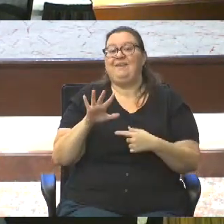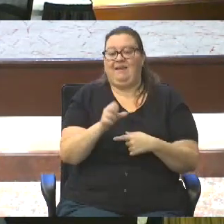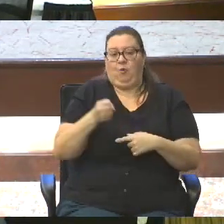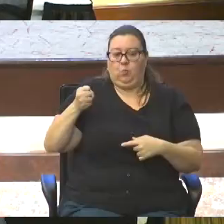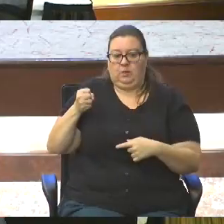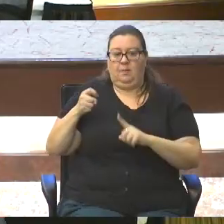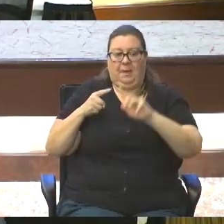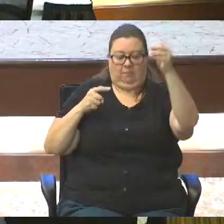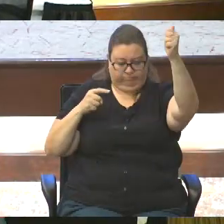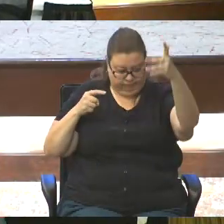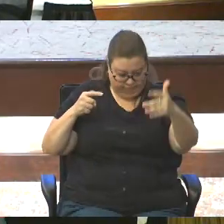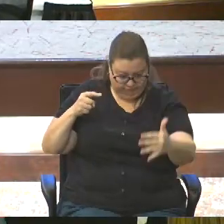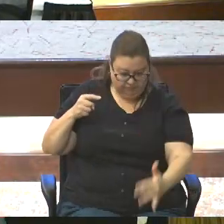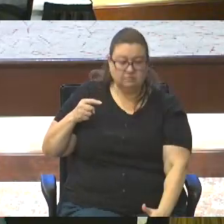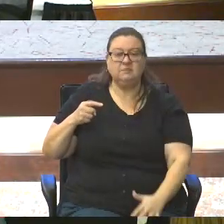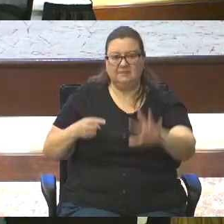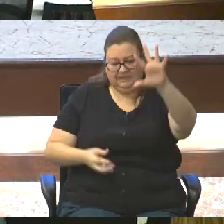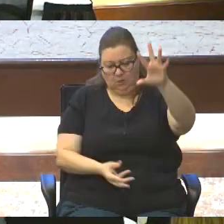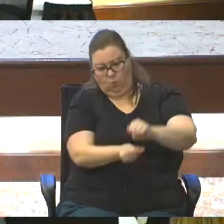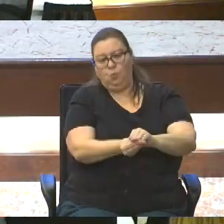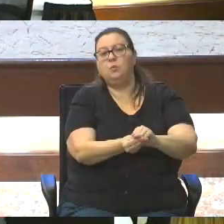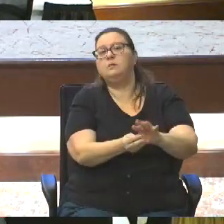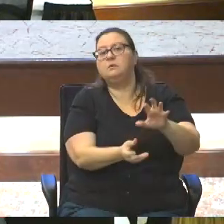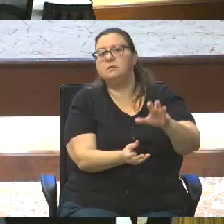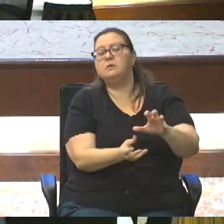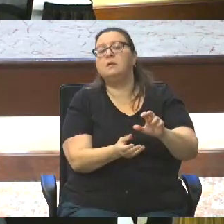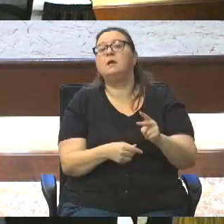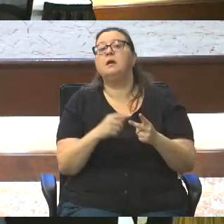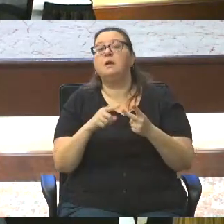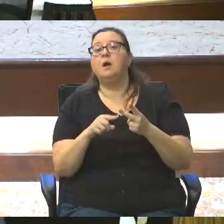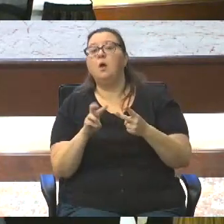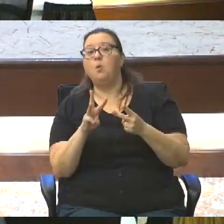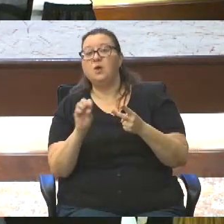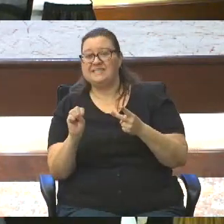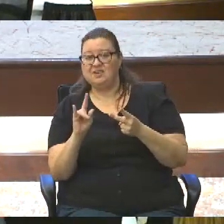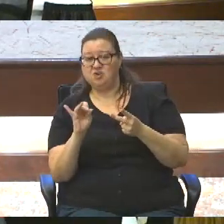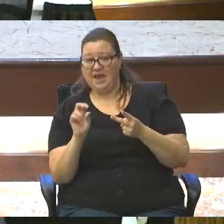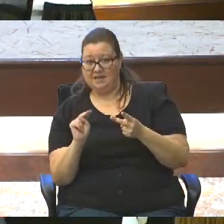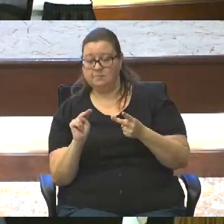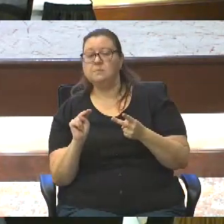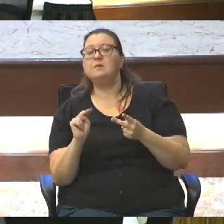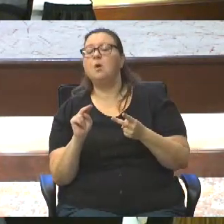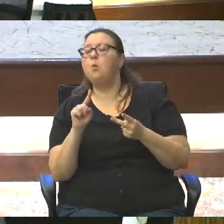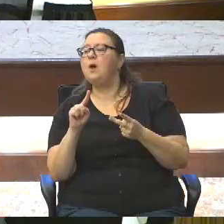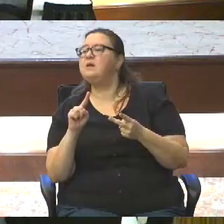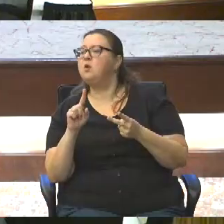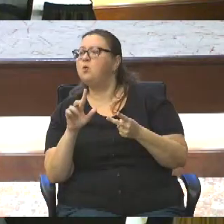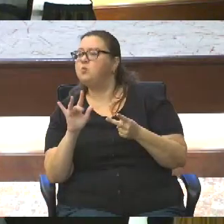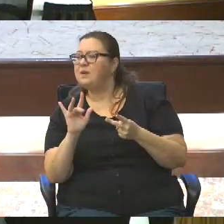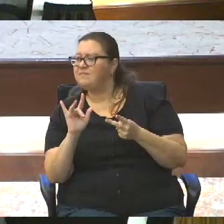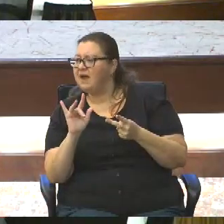2025-185. The next agenda item is work session items 2025-161 through